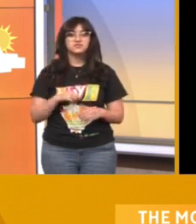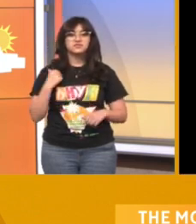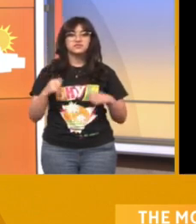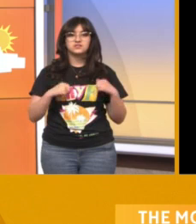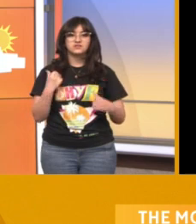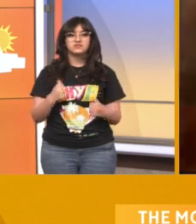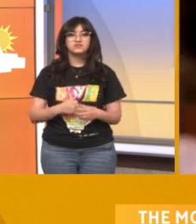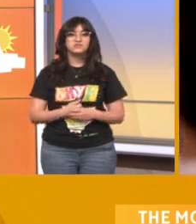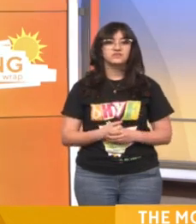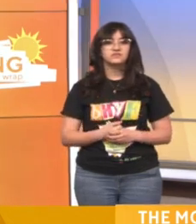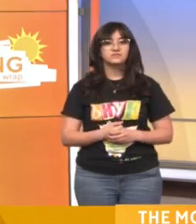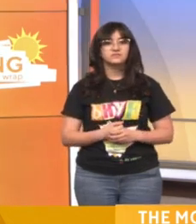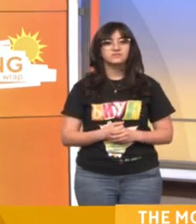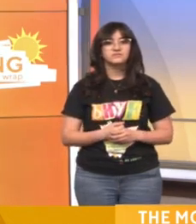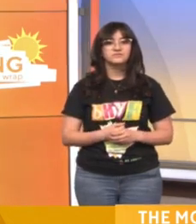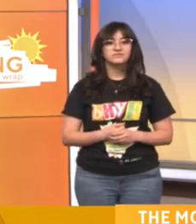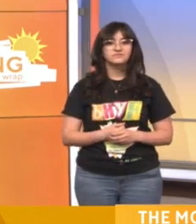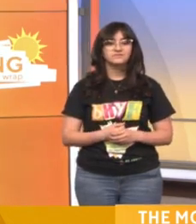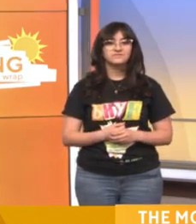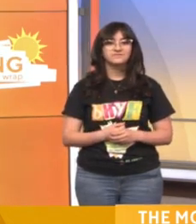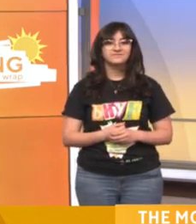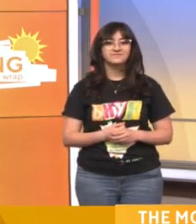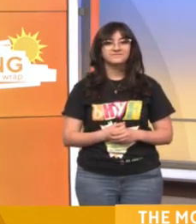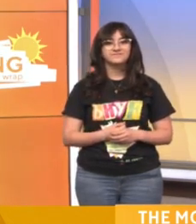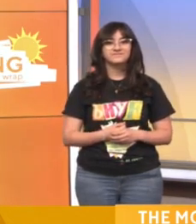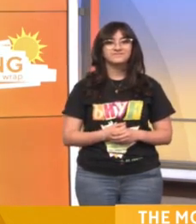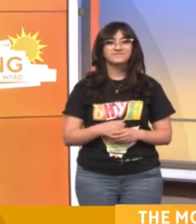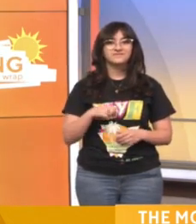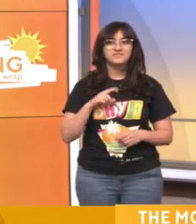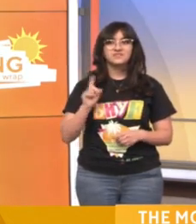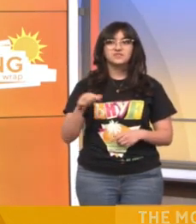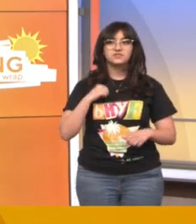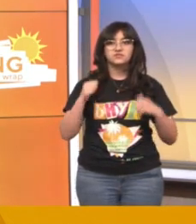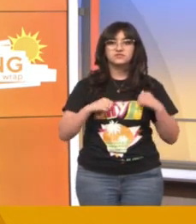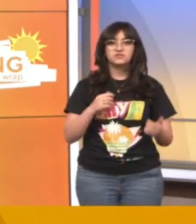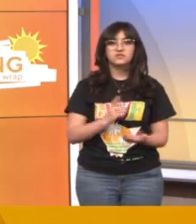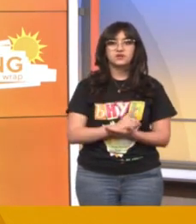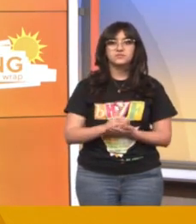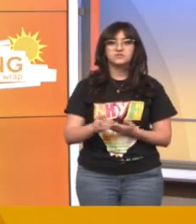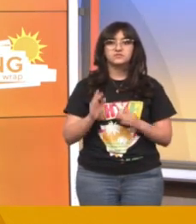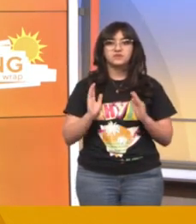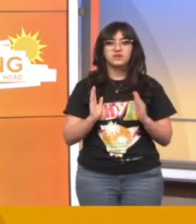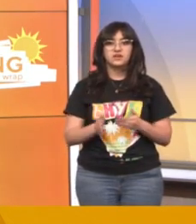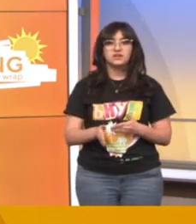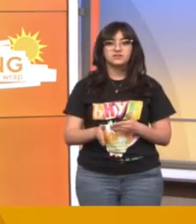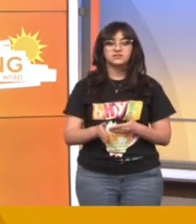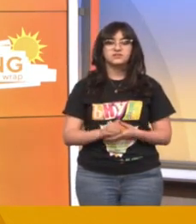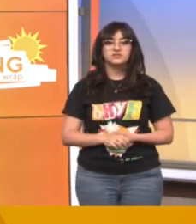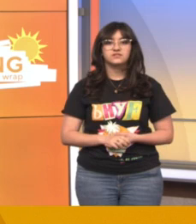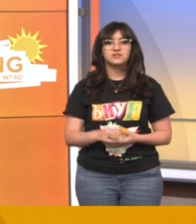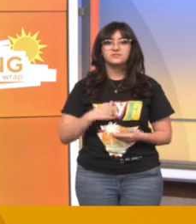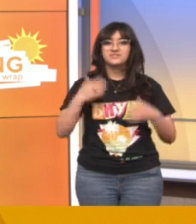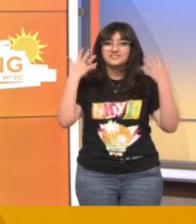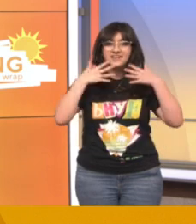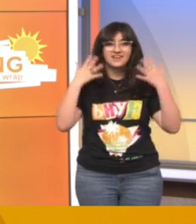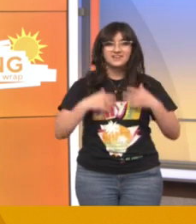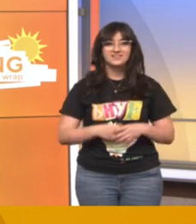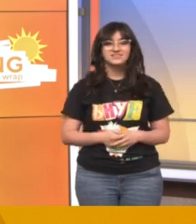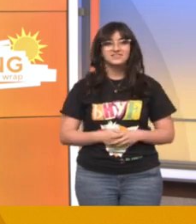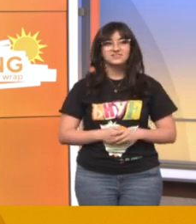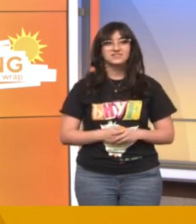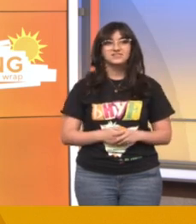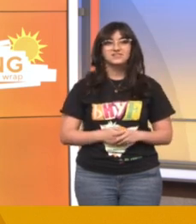because I know you're excited. This series coming to an end, as you said, it is bittersweet. I'm so sad because I think that it is one of the